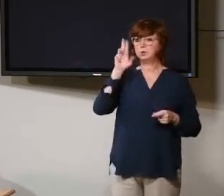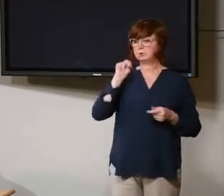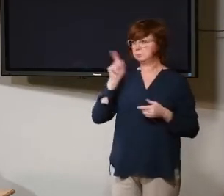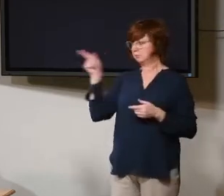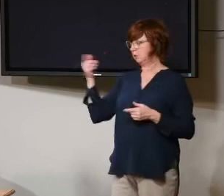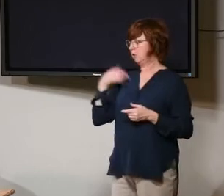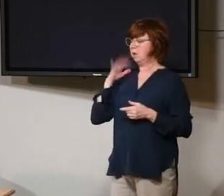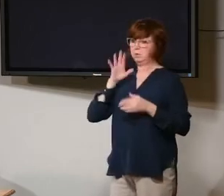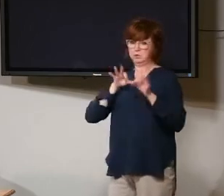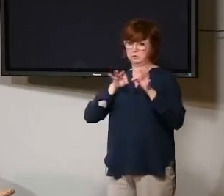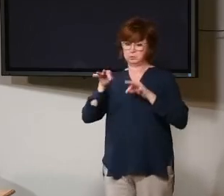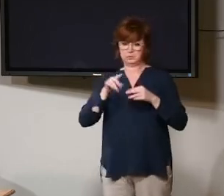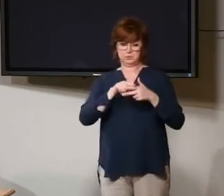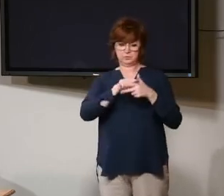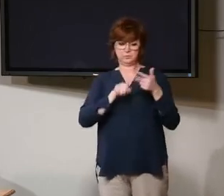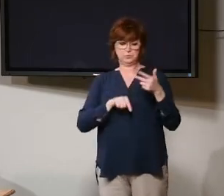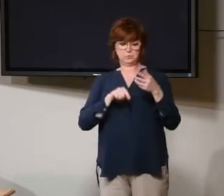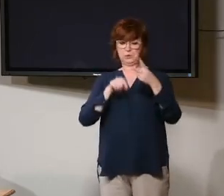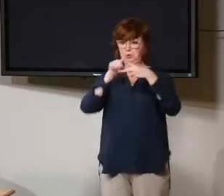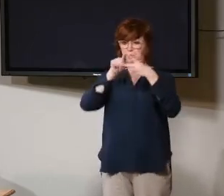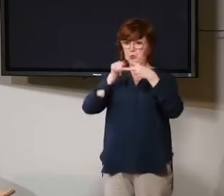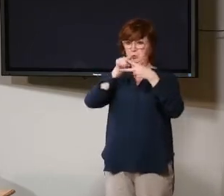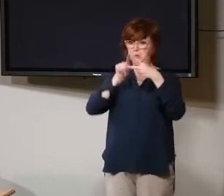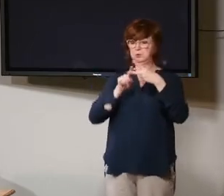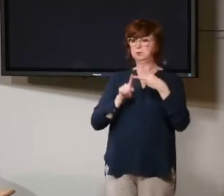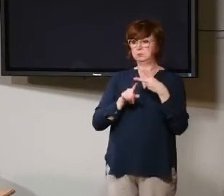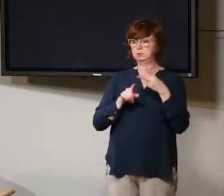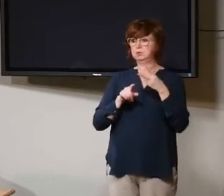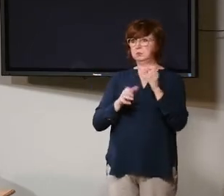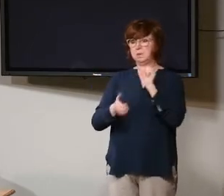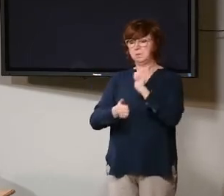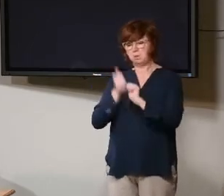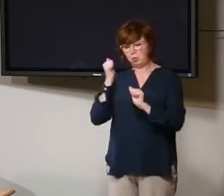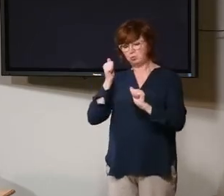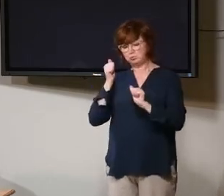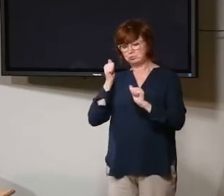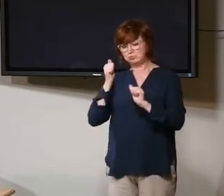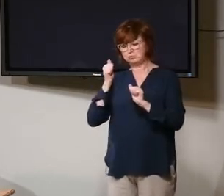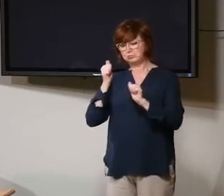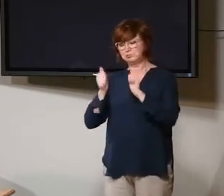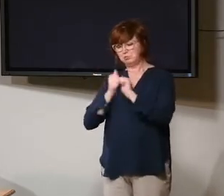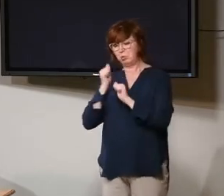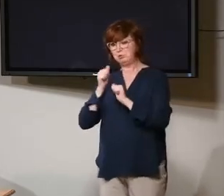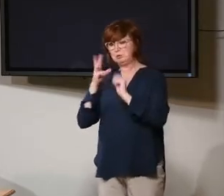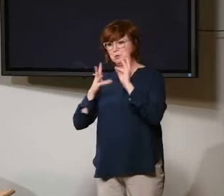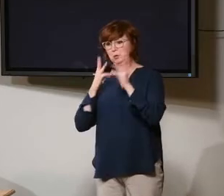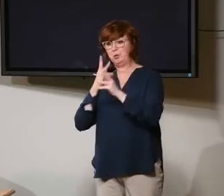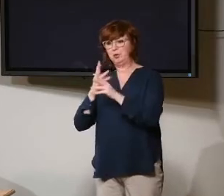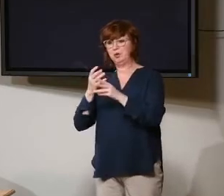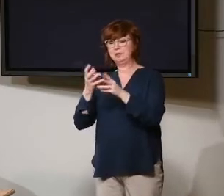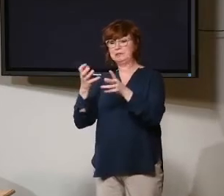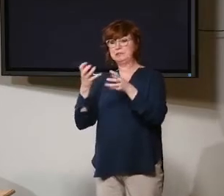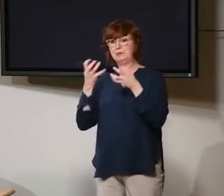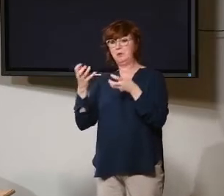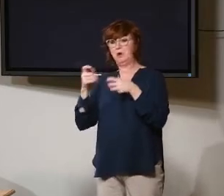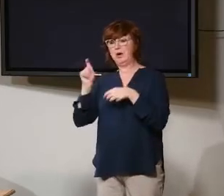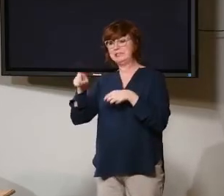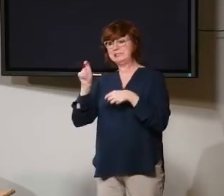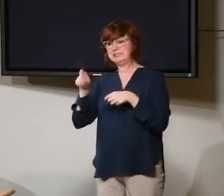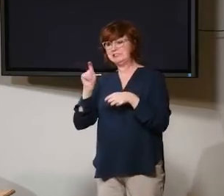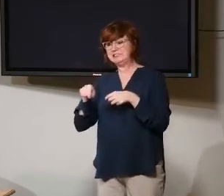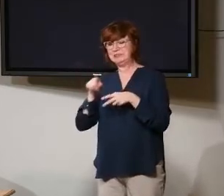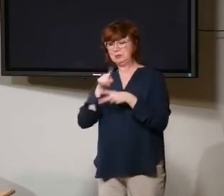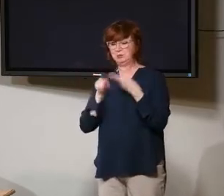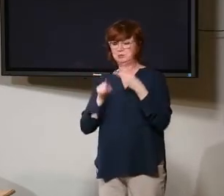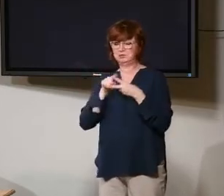to the two products that I think the most jurisdictions in the world are looking for and are in short supply worldwide